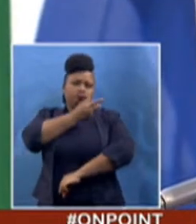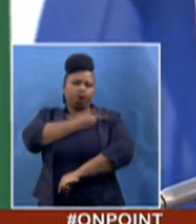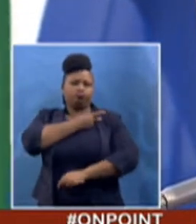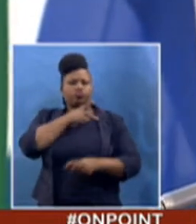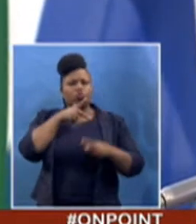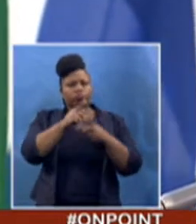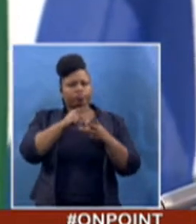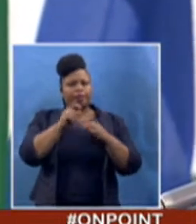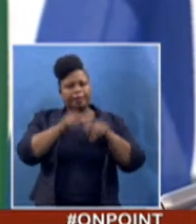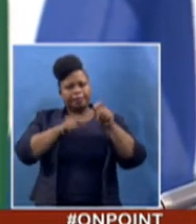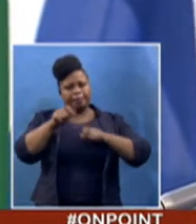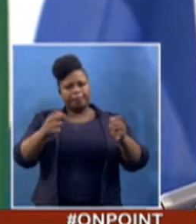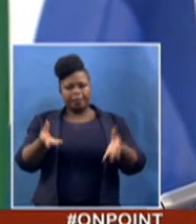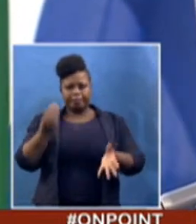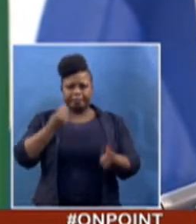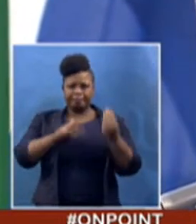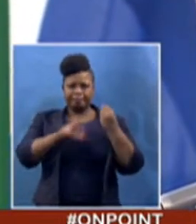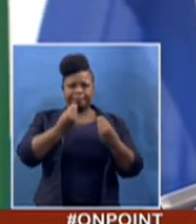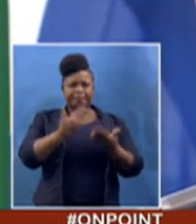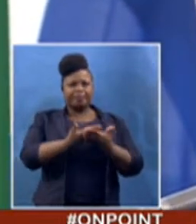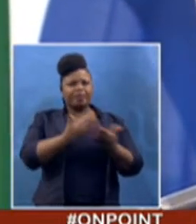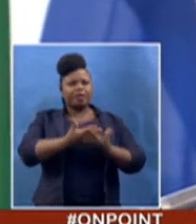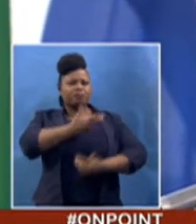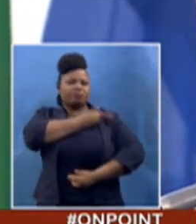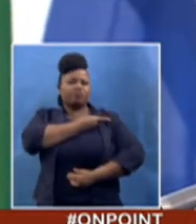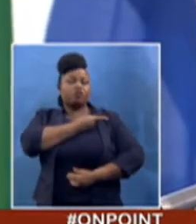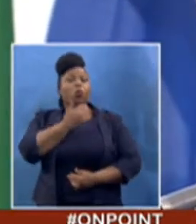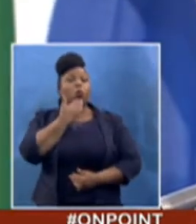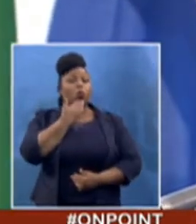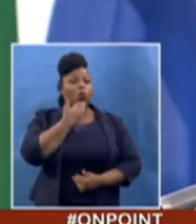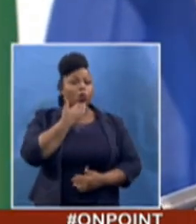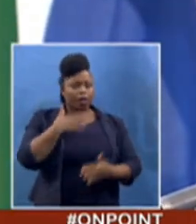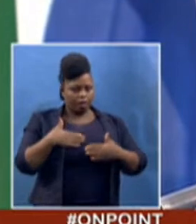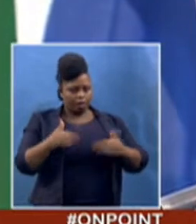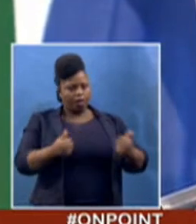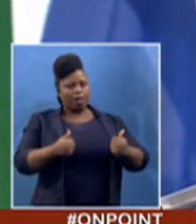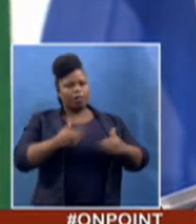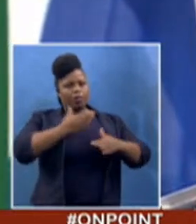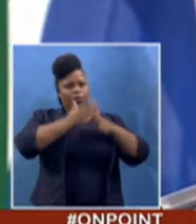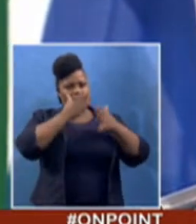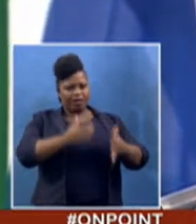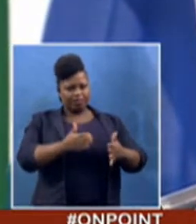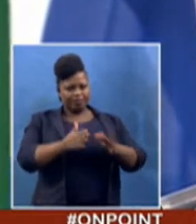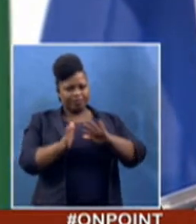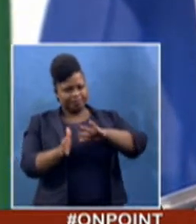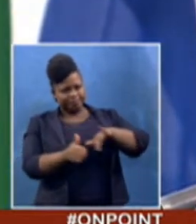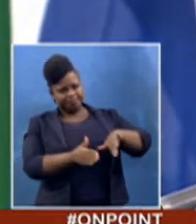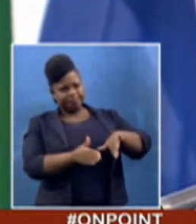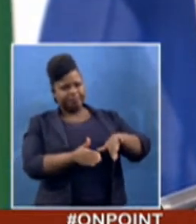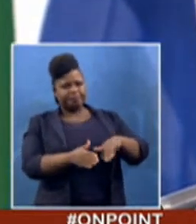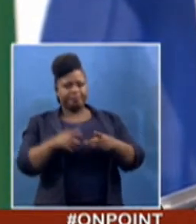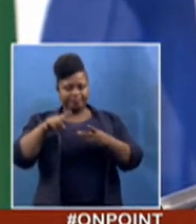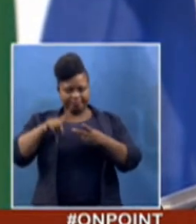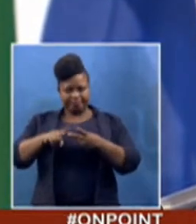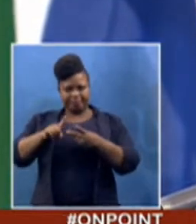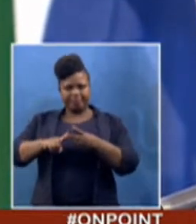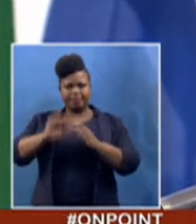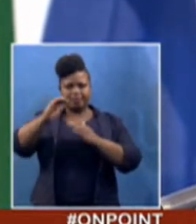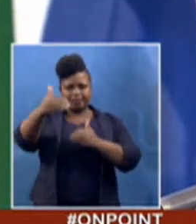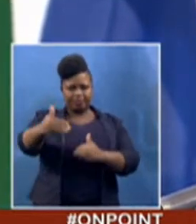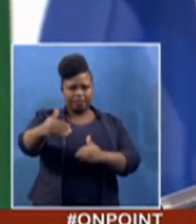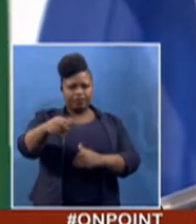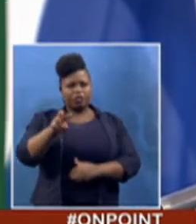the vaccination program for our health workers and thereafter embark on the second